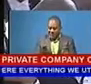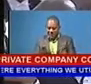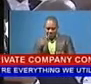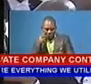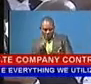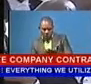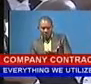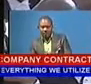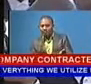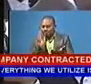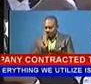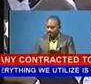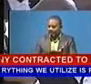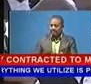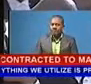scrutiny.